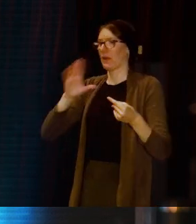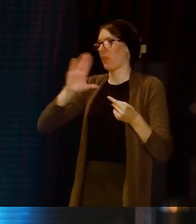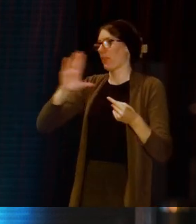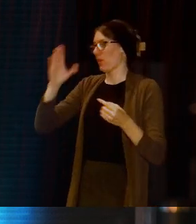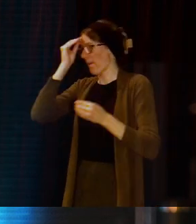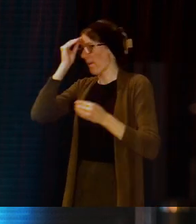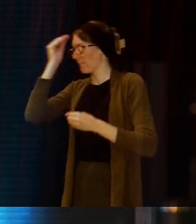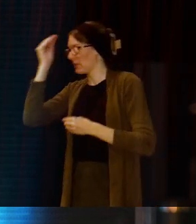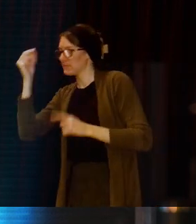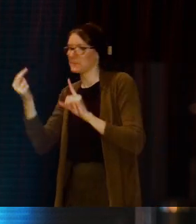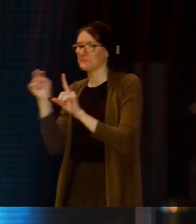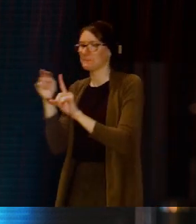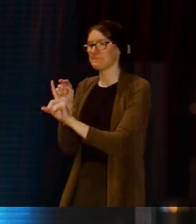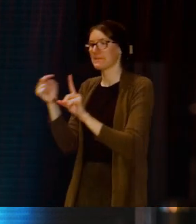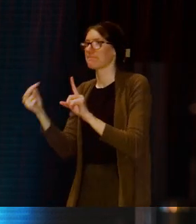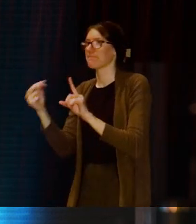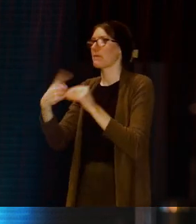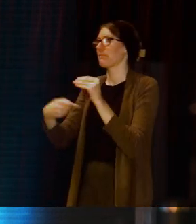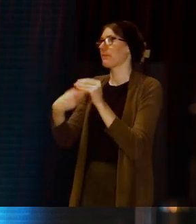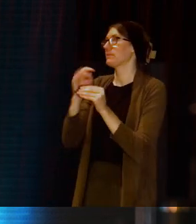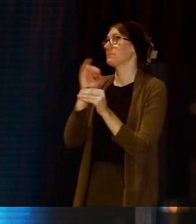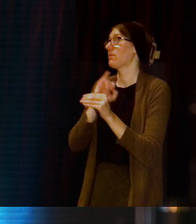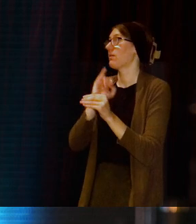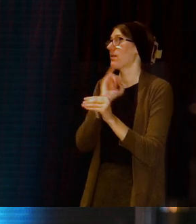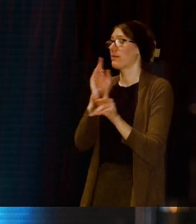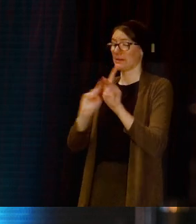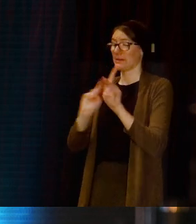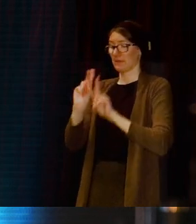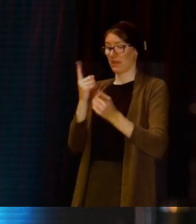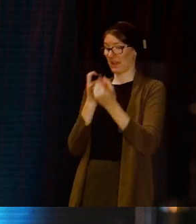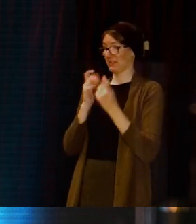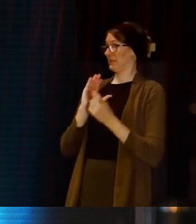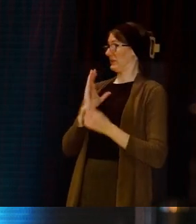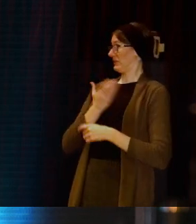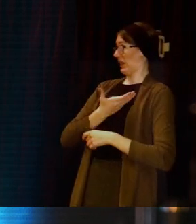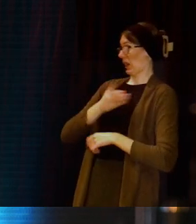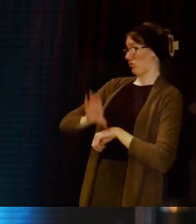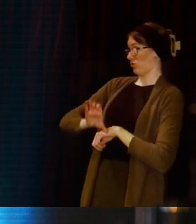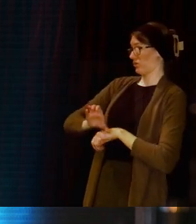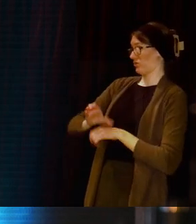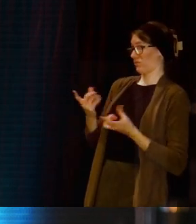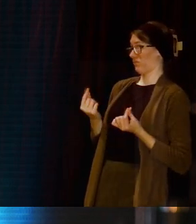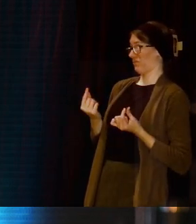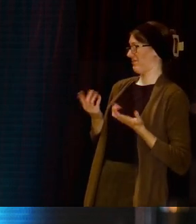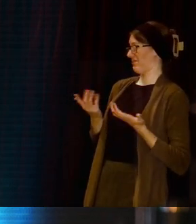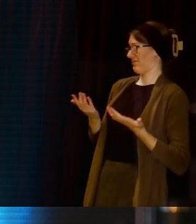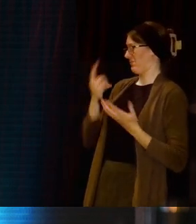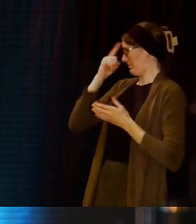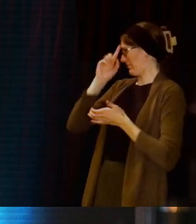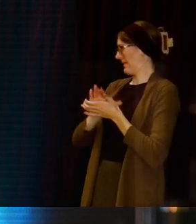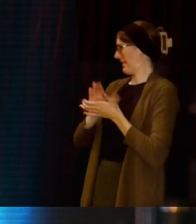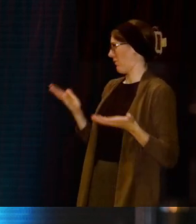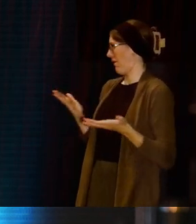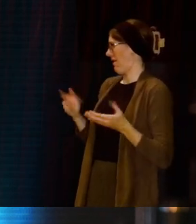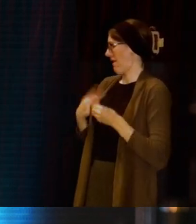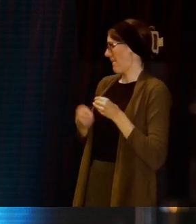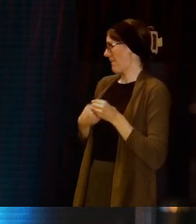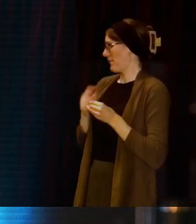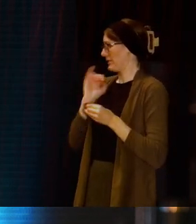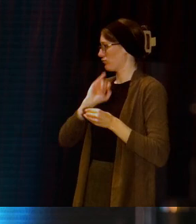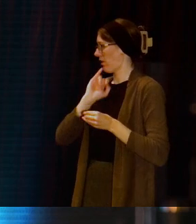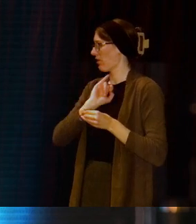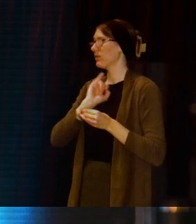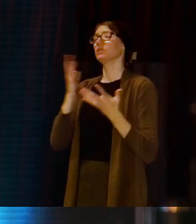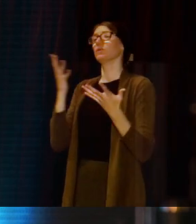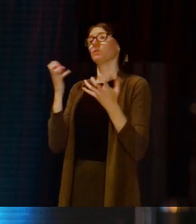stand regarding Israel. And so people have asked, where does our church stand when it comes to Israel? And so we want to kind